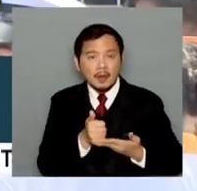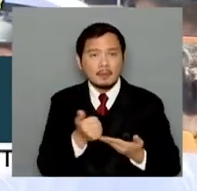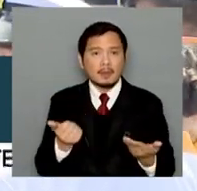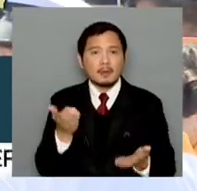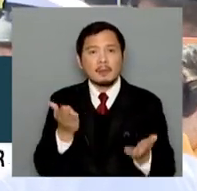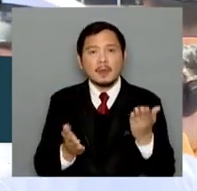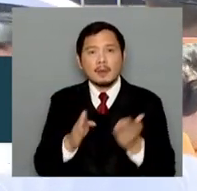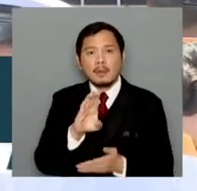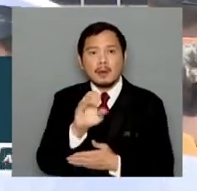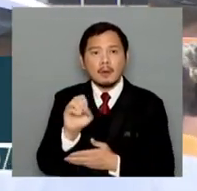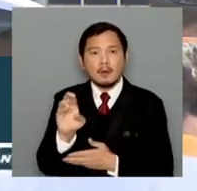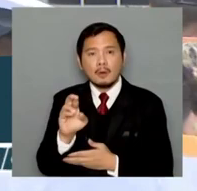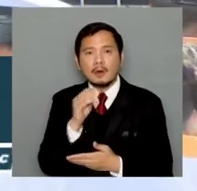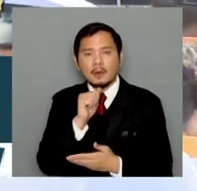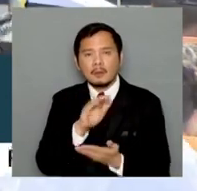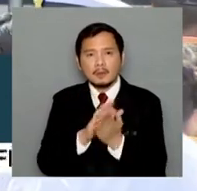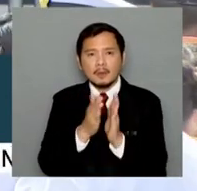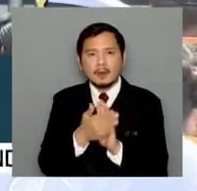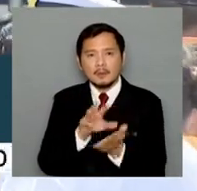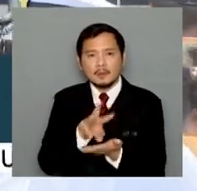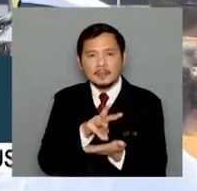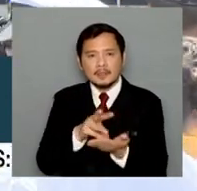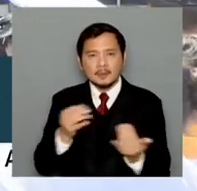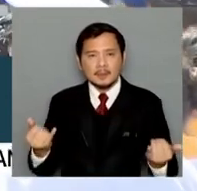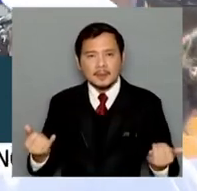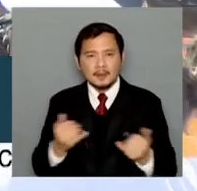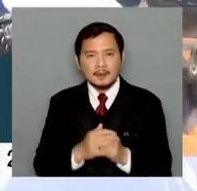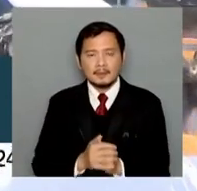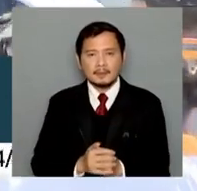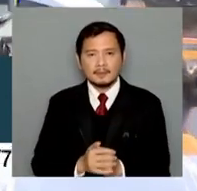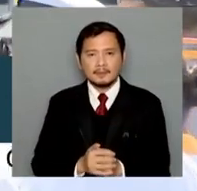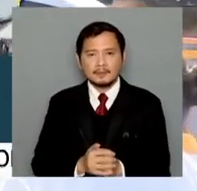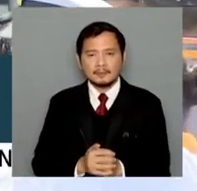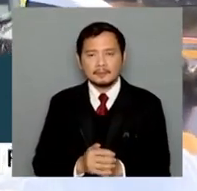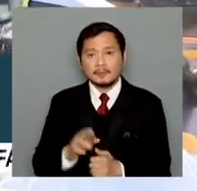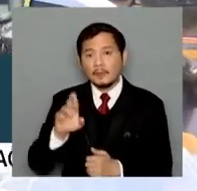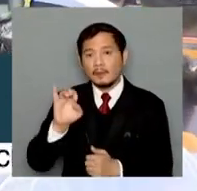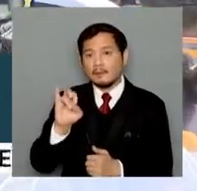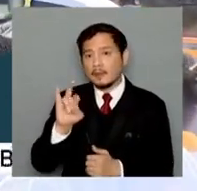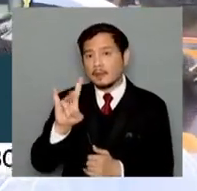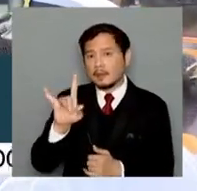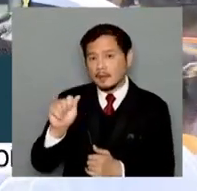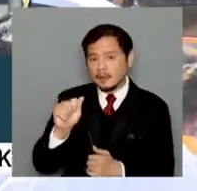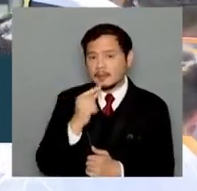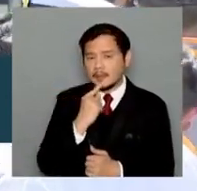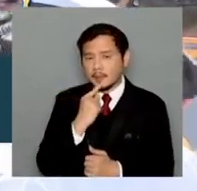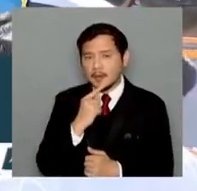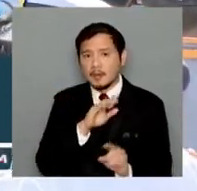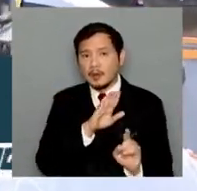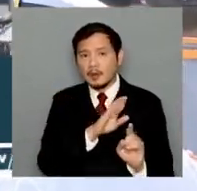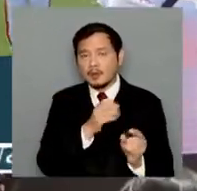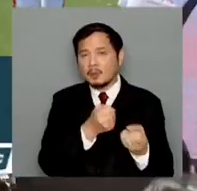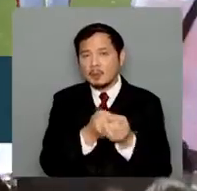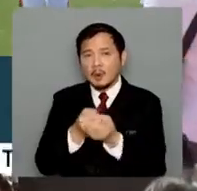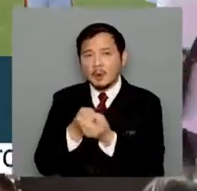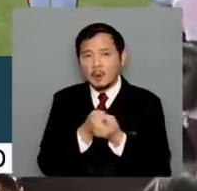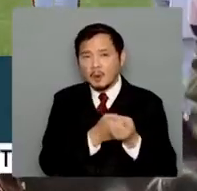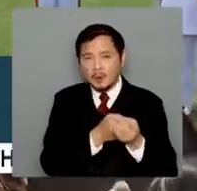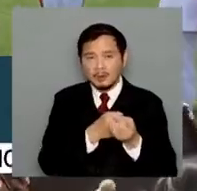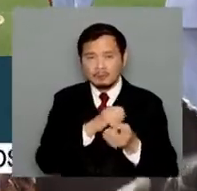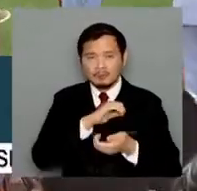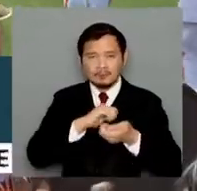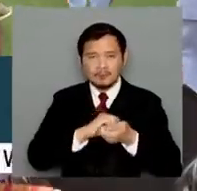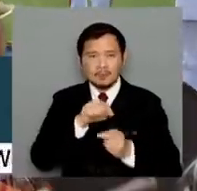been a city today. Mercado Revilla also underscores that she and her allies in Cavite will also